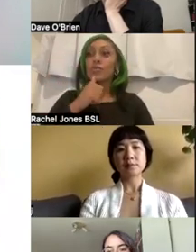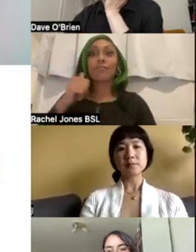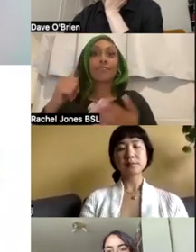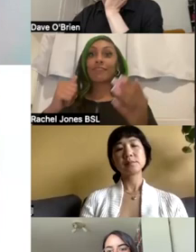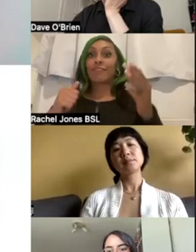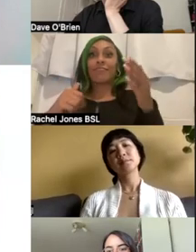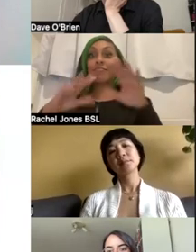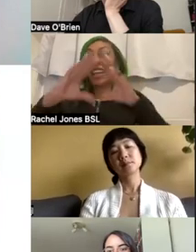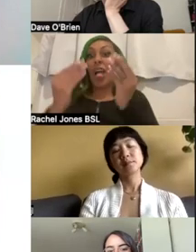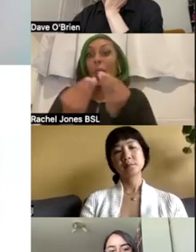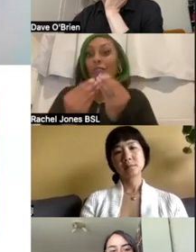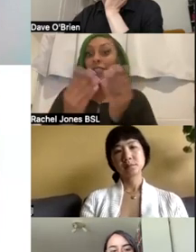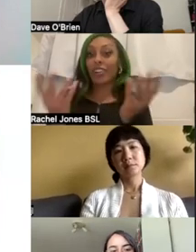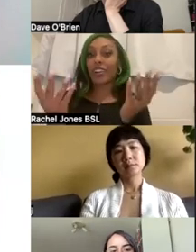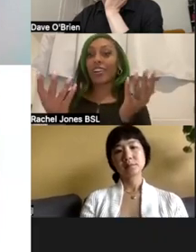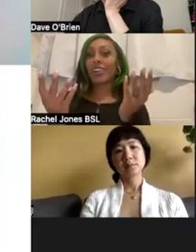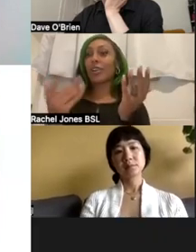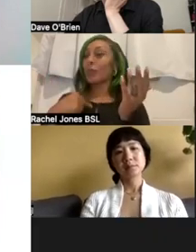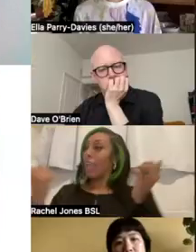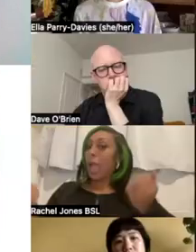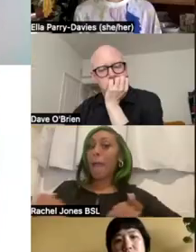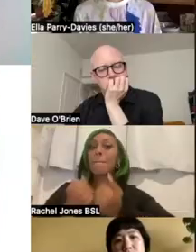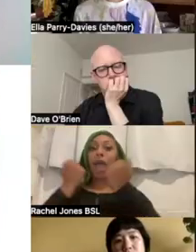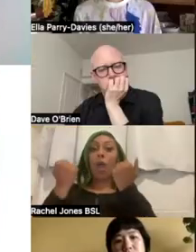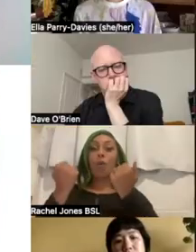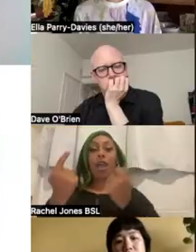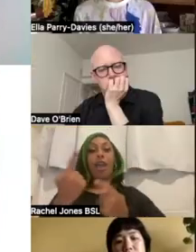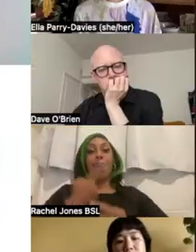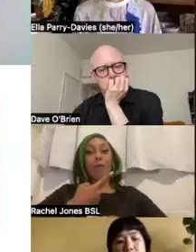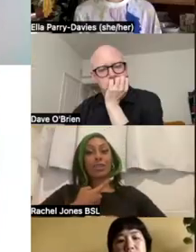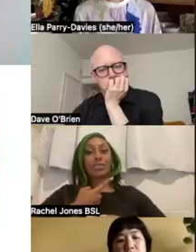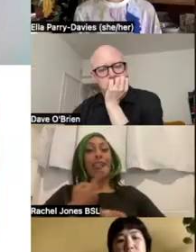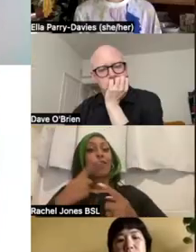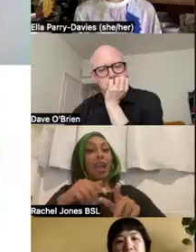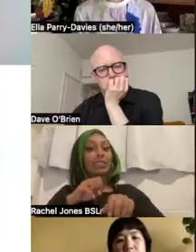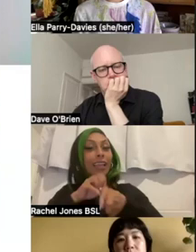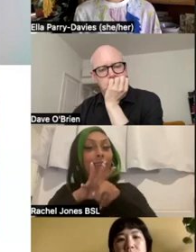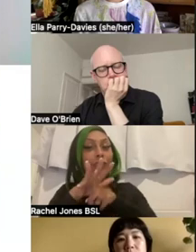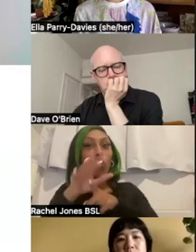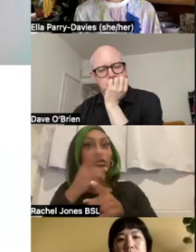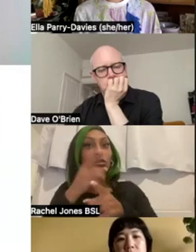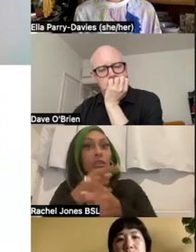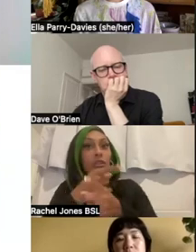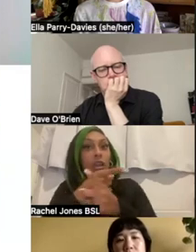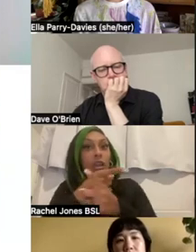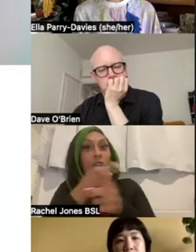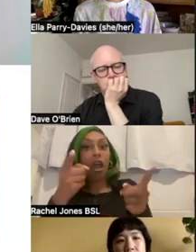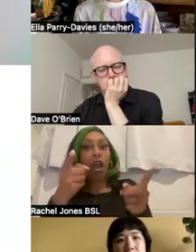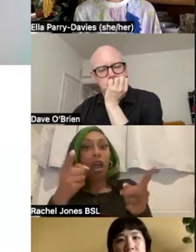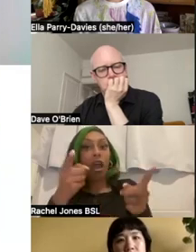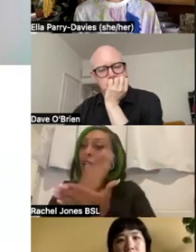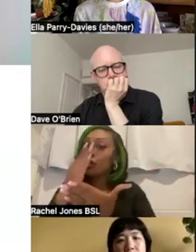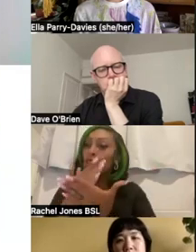and hopefully others by ensuring that our research processes and practices are ethical